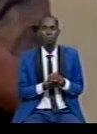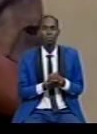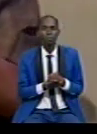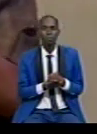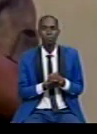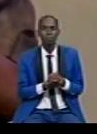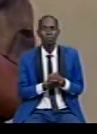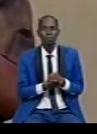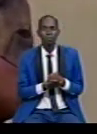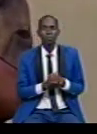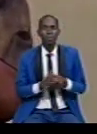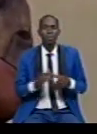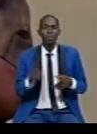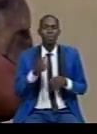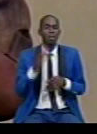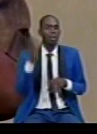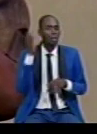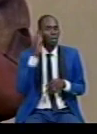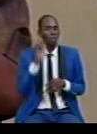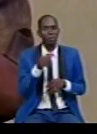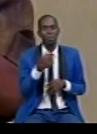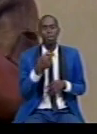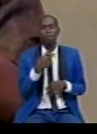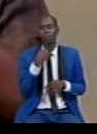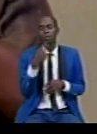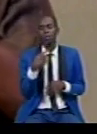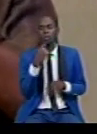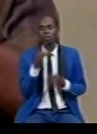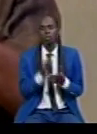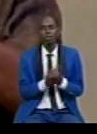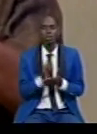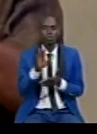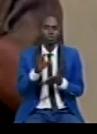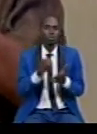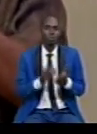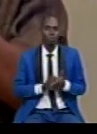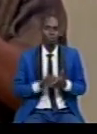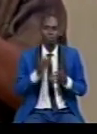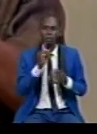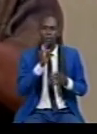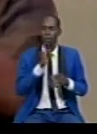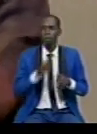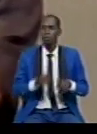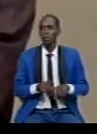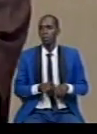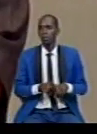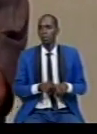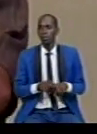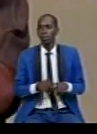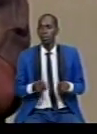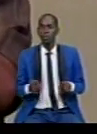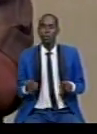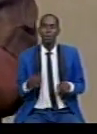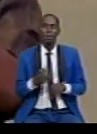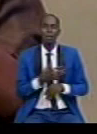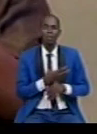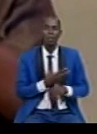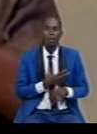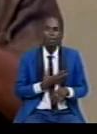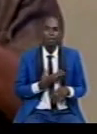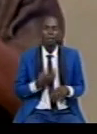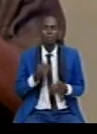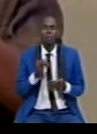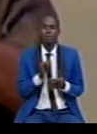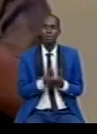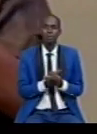own is different. Then the third voice I heard before I started coming home finally, he said, I should look